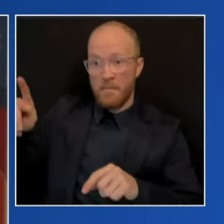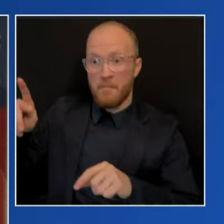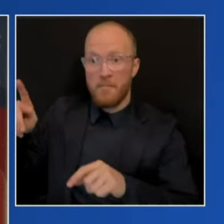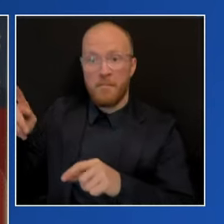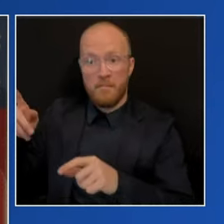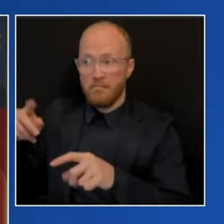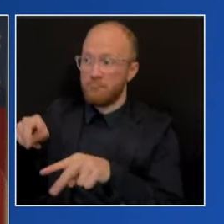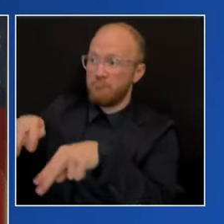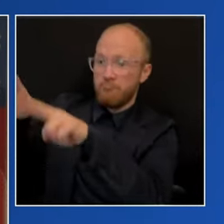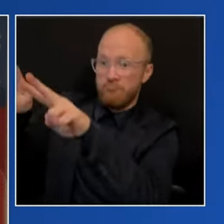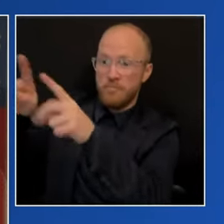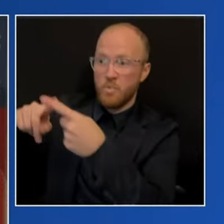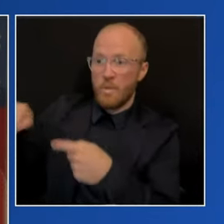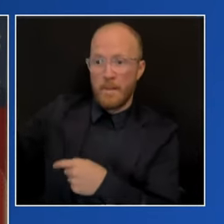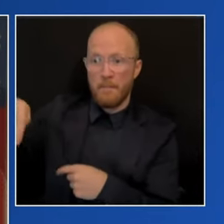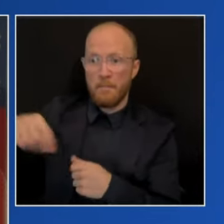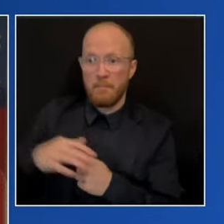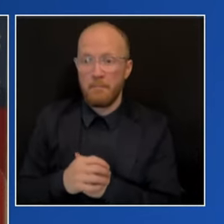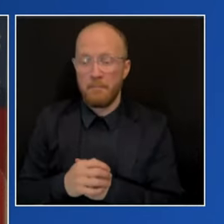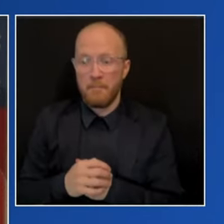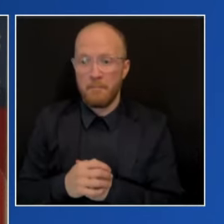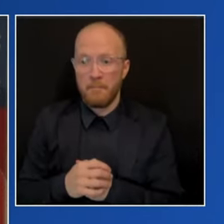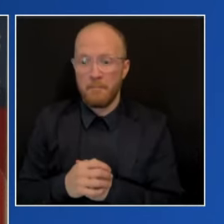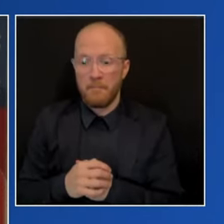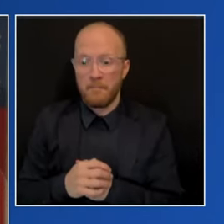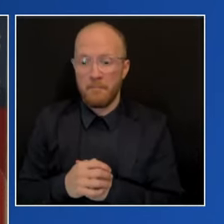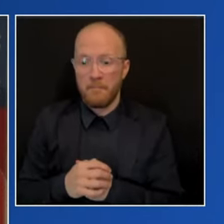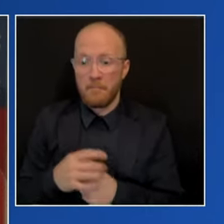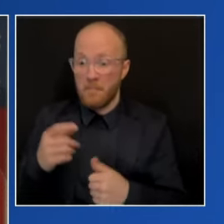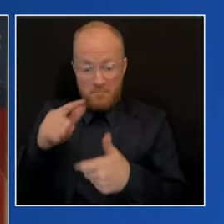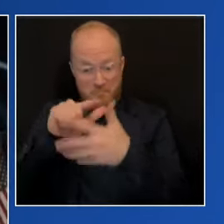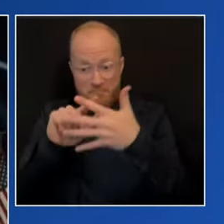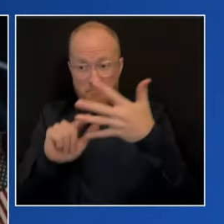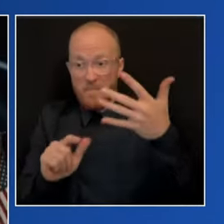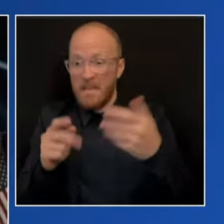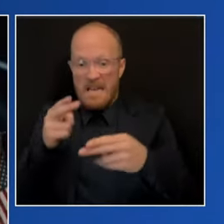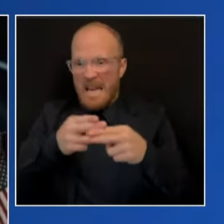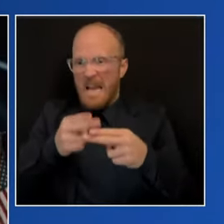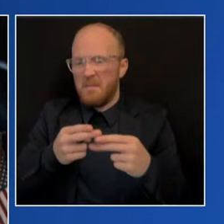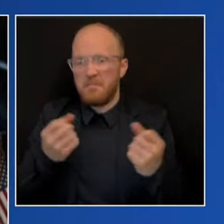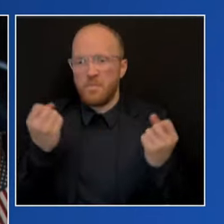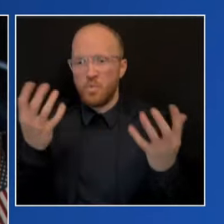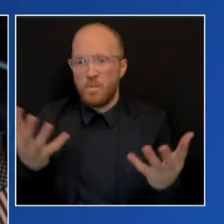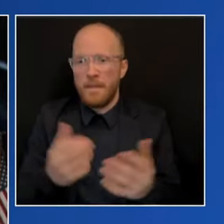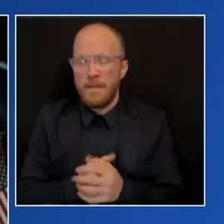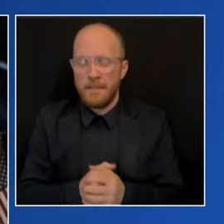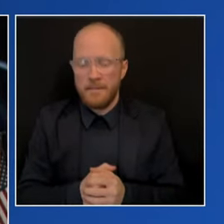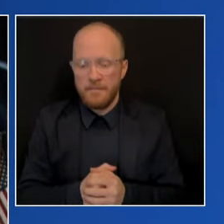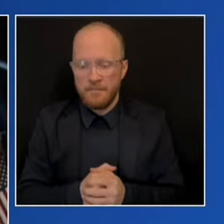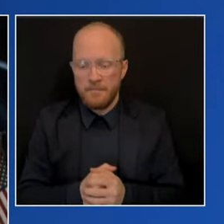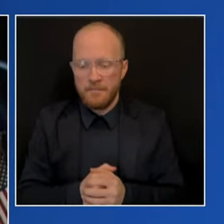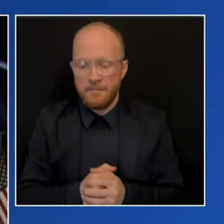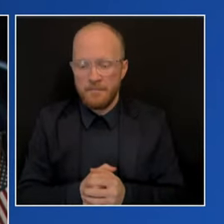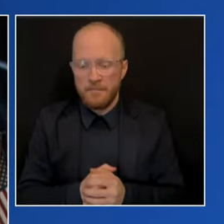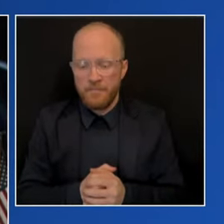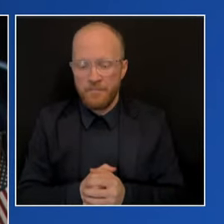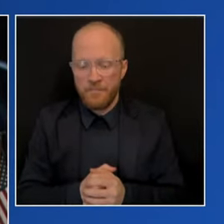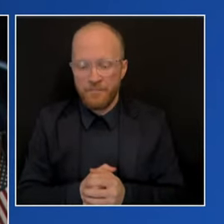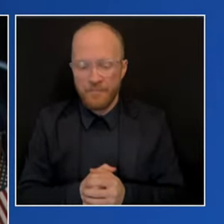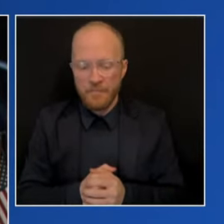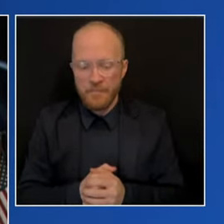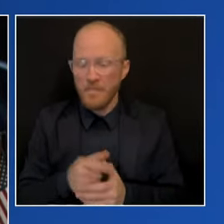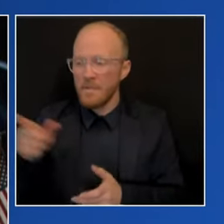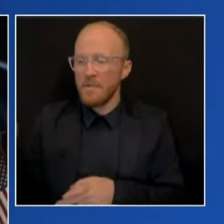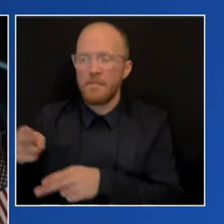admires. I won't go through them all. It'll take too long. Look, remember how he refers to what he